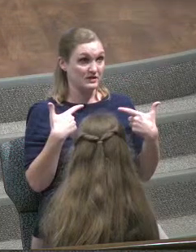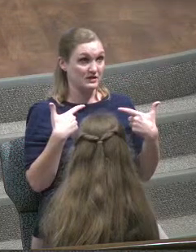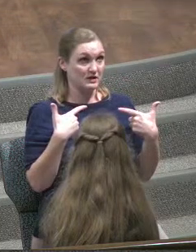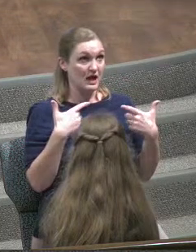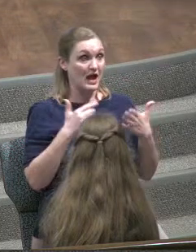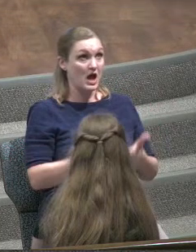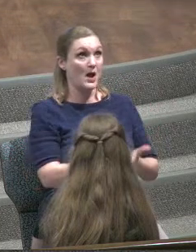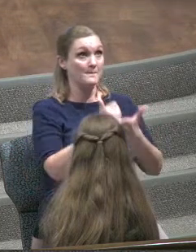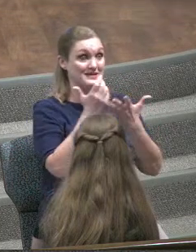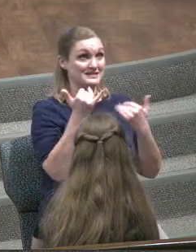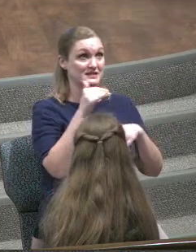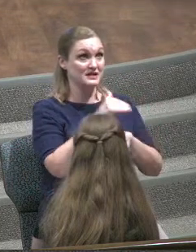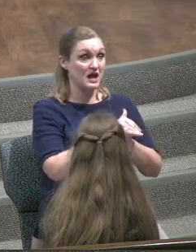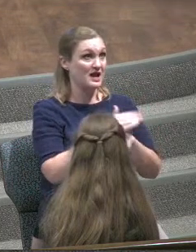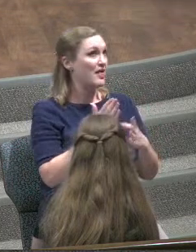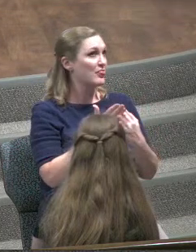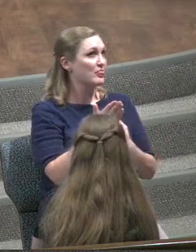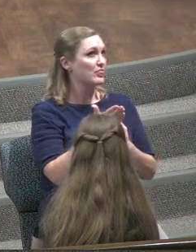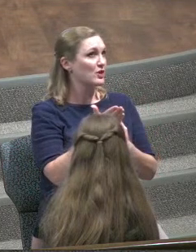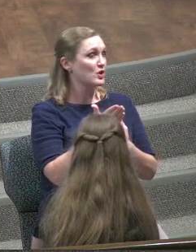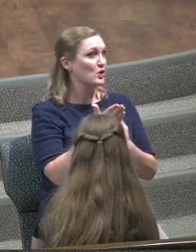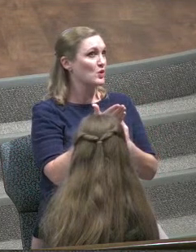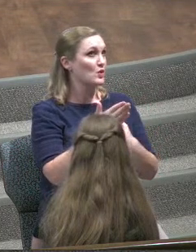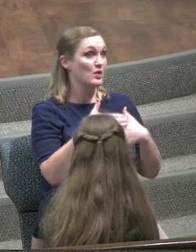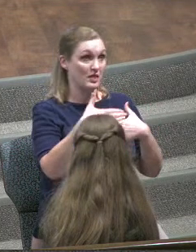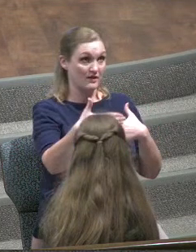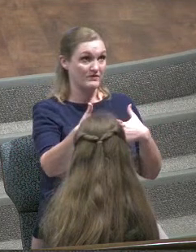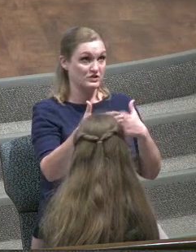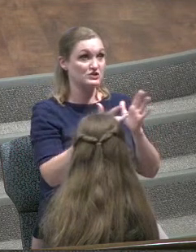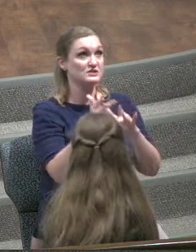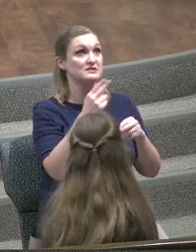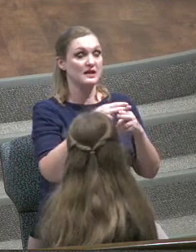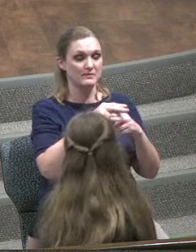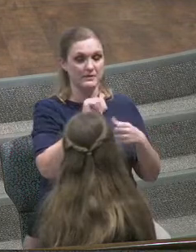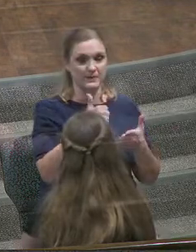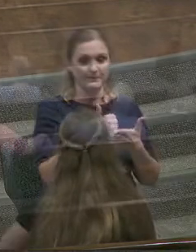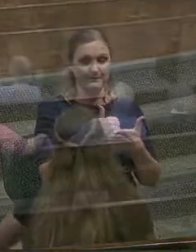Father, be with us tonight and be with us throughout the rest of our days. In Christ's name we pray. Amen.